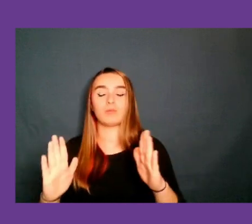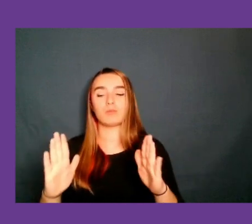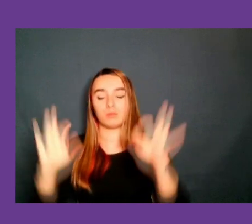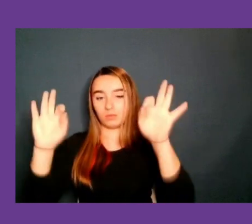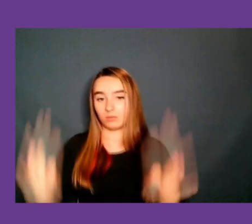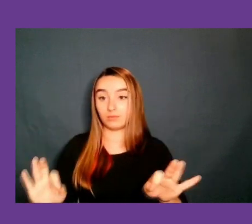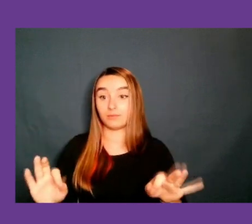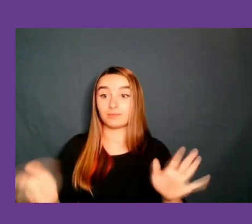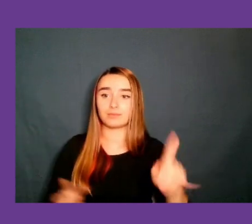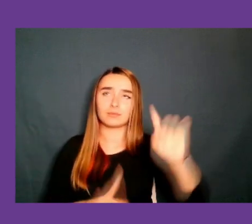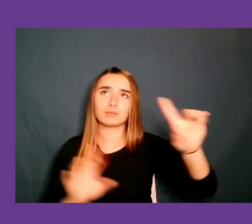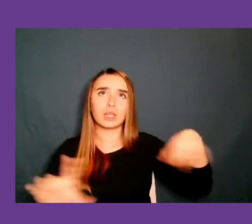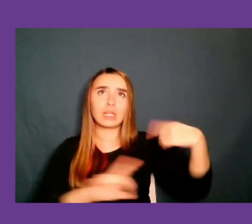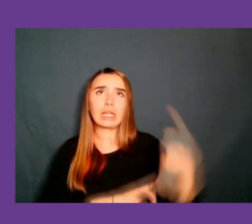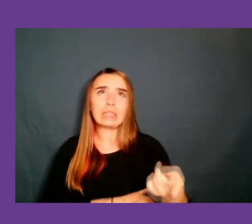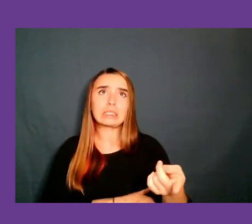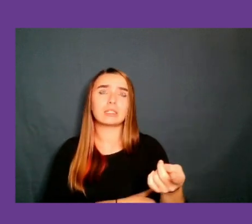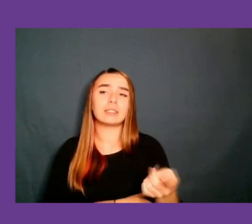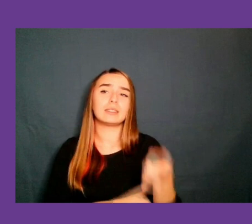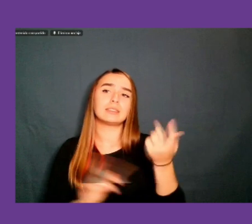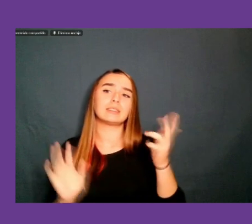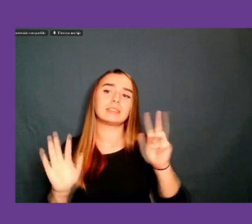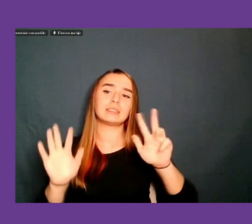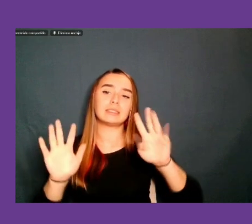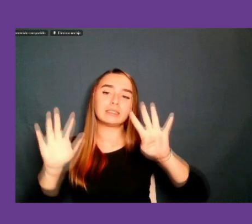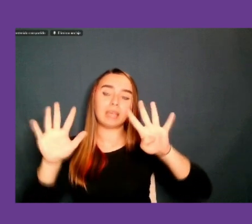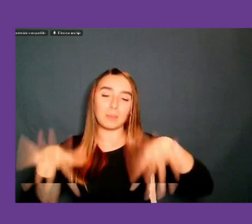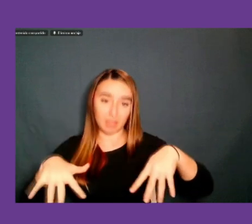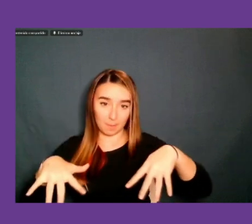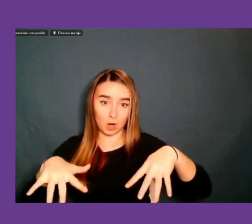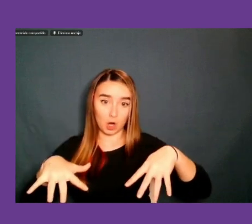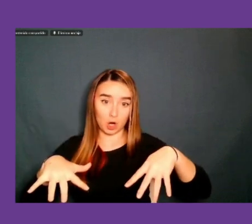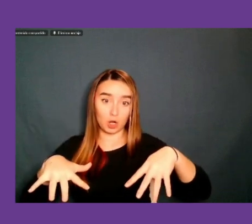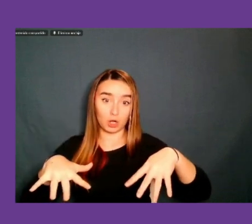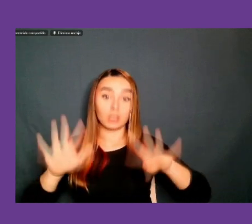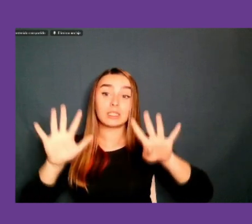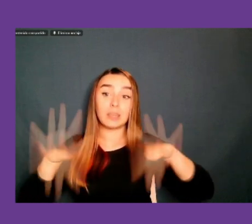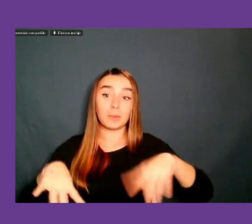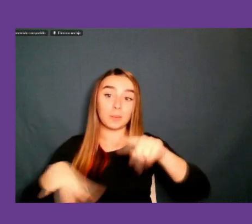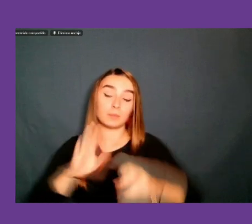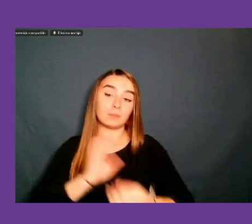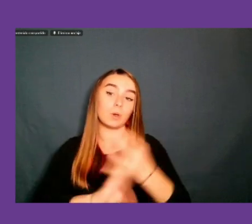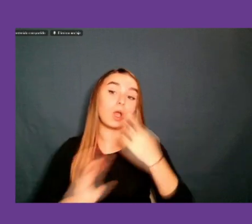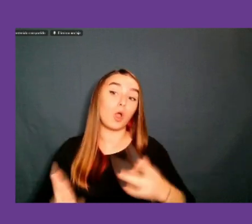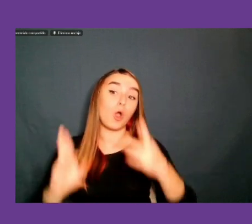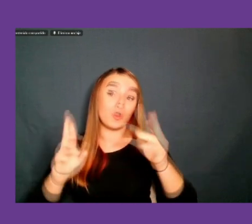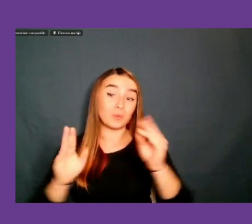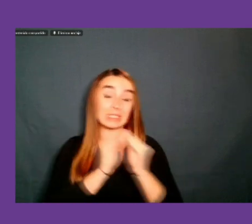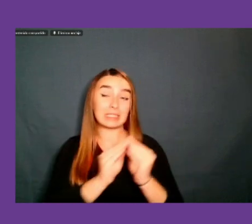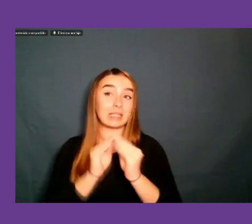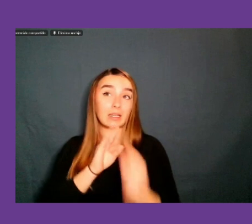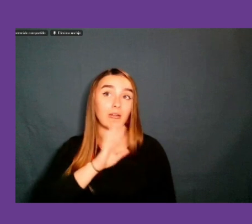will have in September 2024. And then we hope to publish the standard